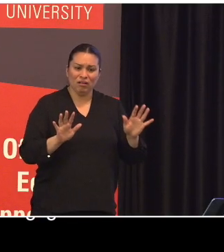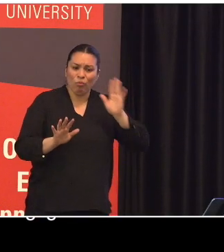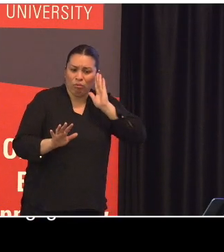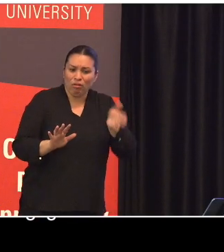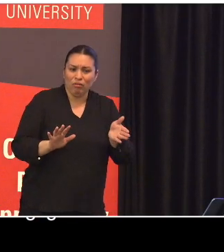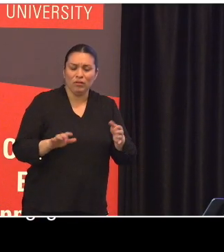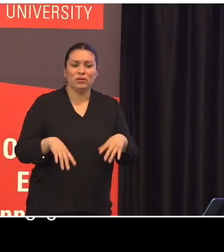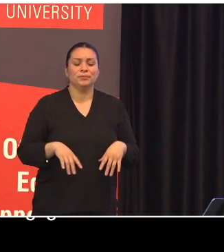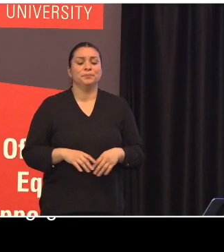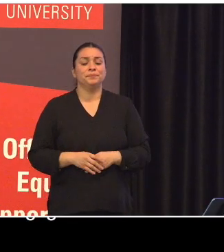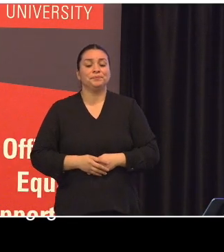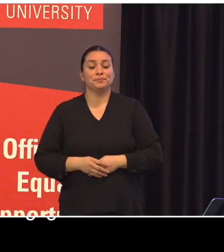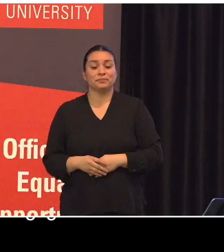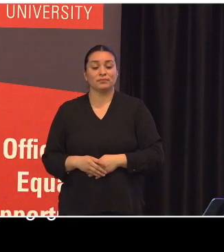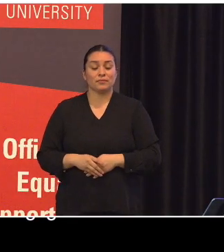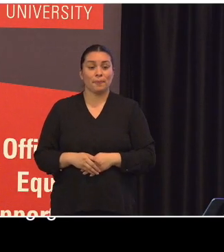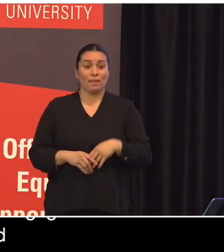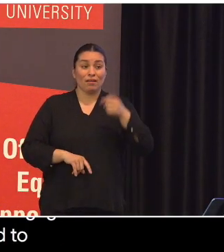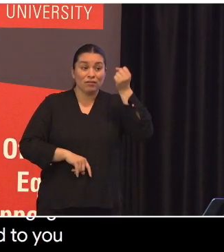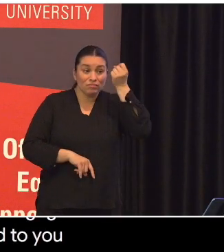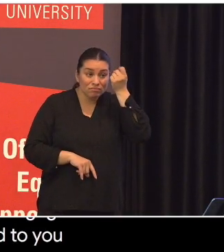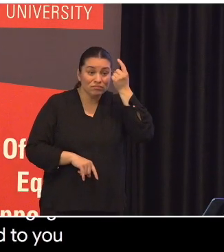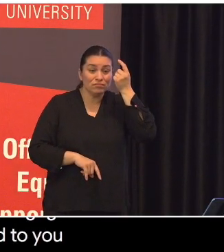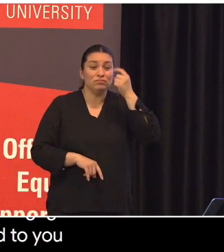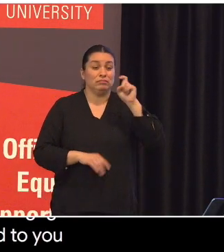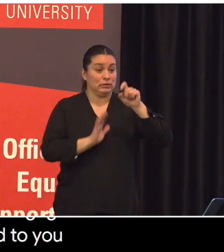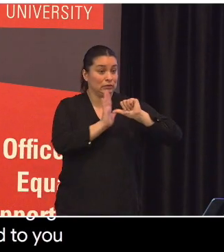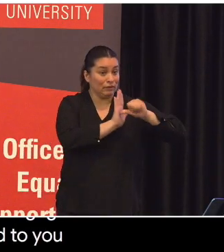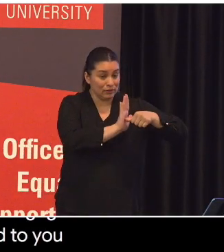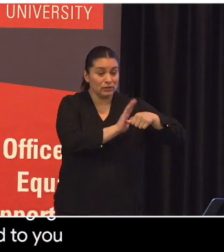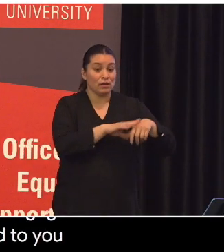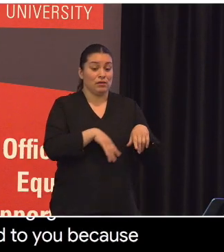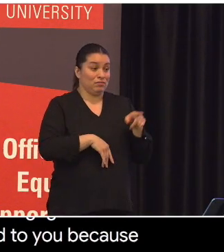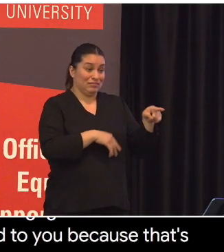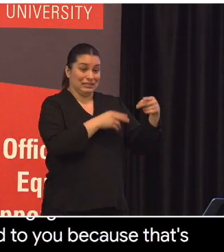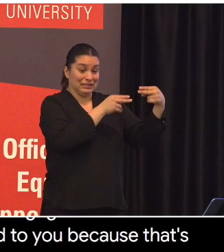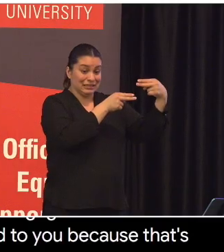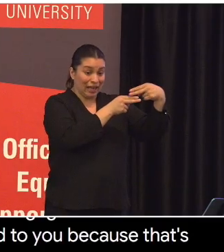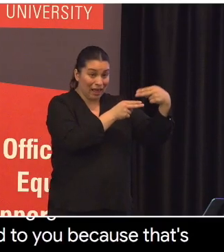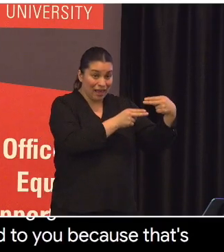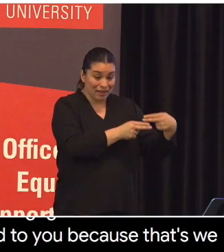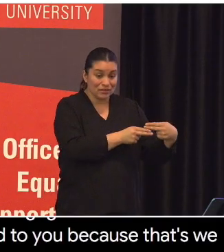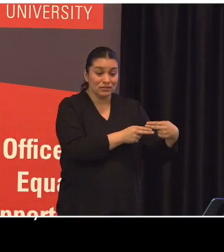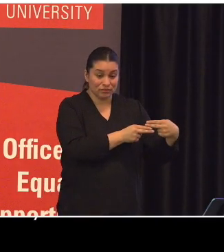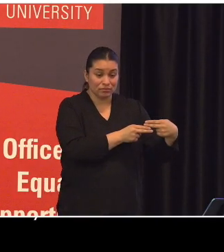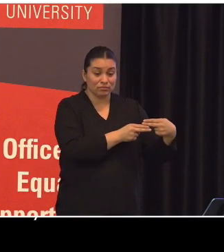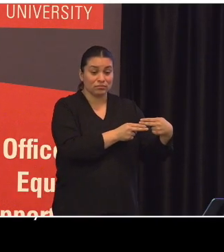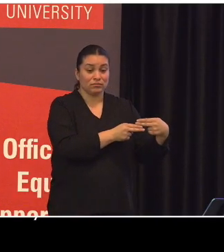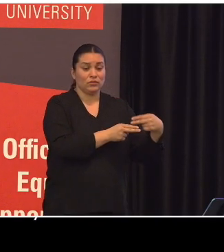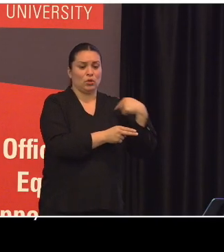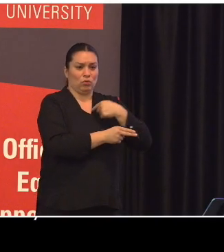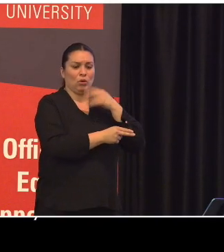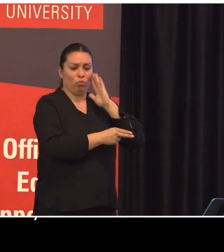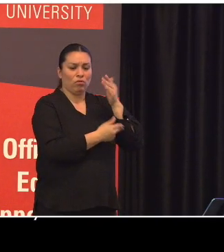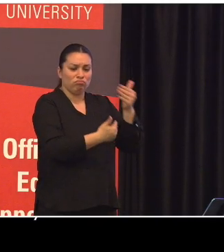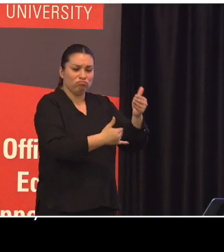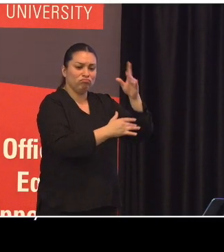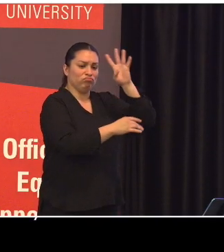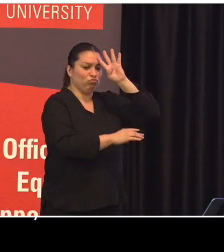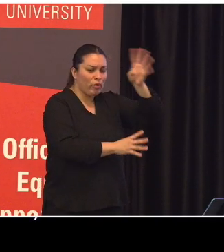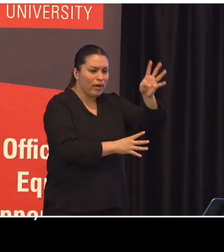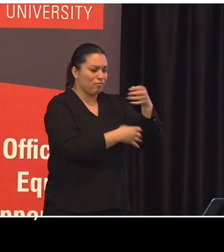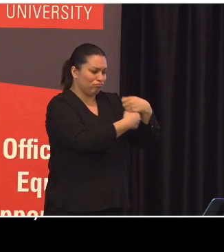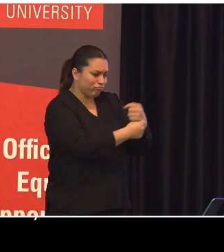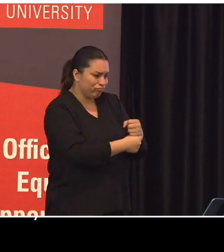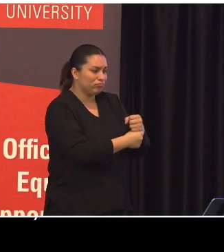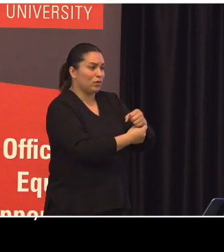make it fully accessible, and then it'll be distributed to you. Because we can't give things away unless we know that they're 100% accessible.